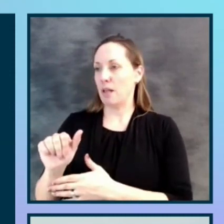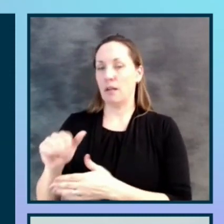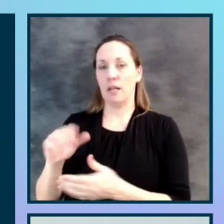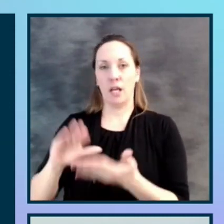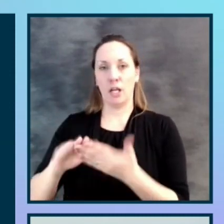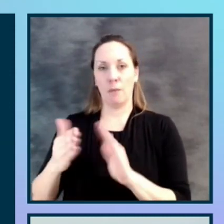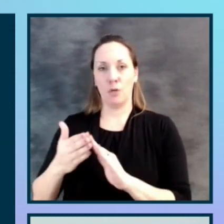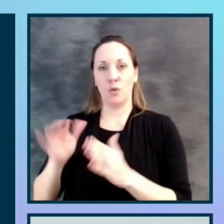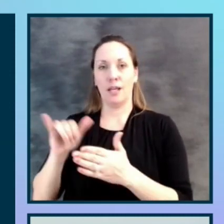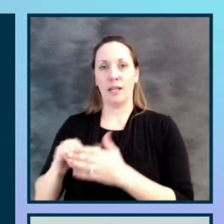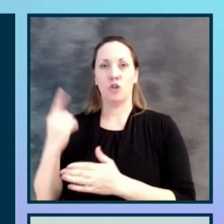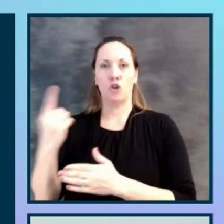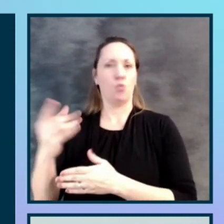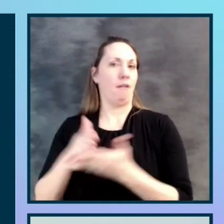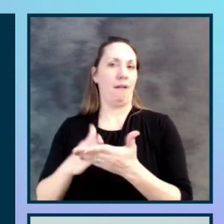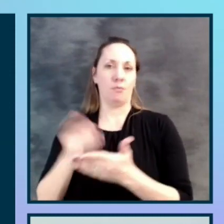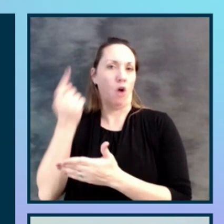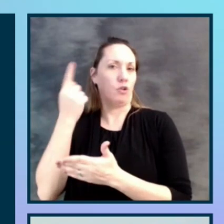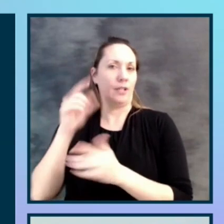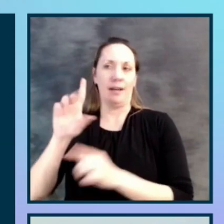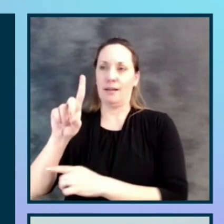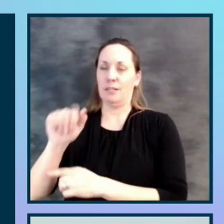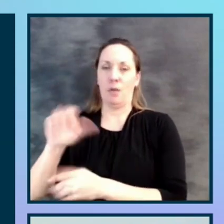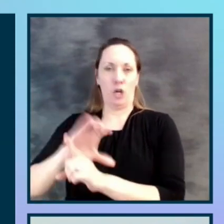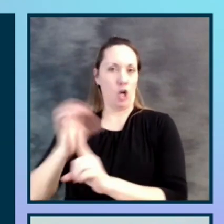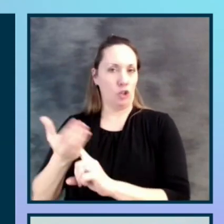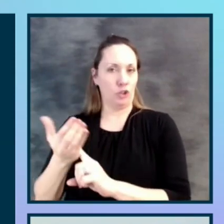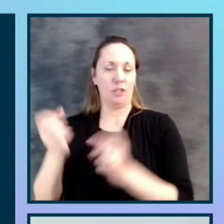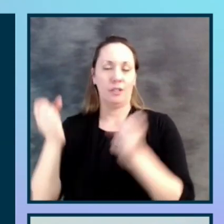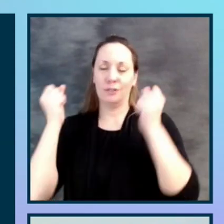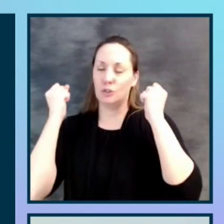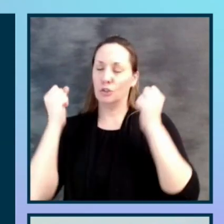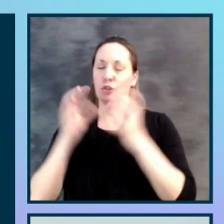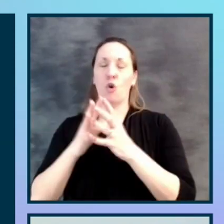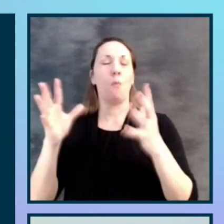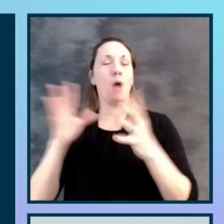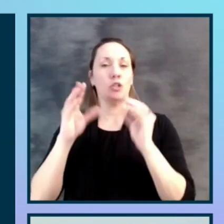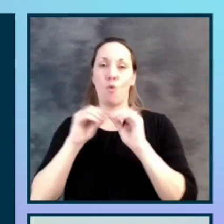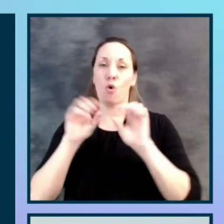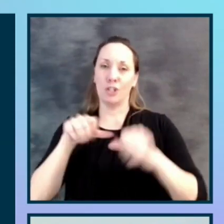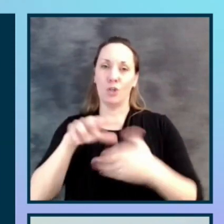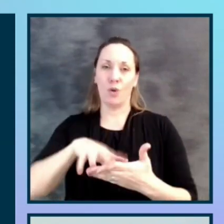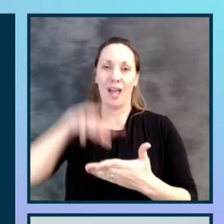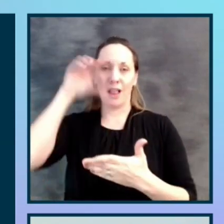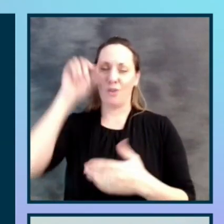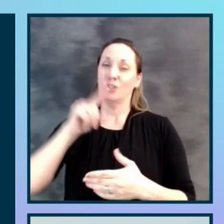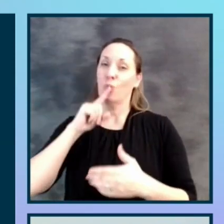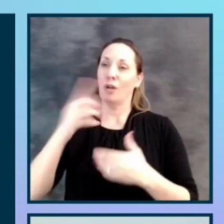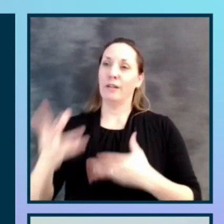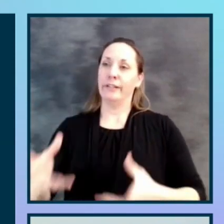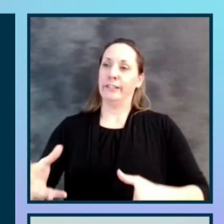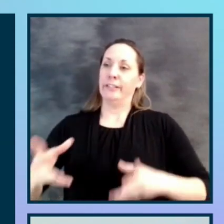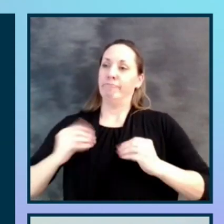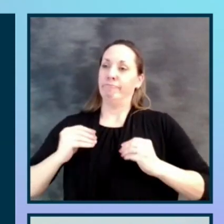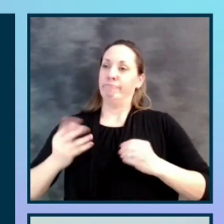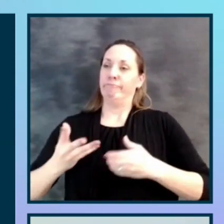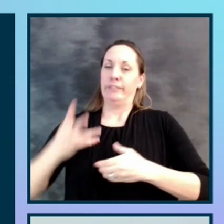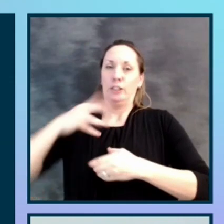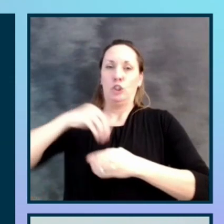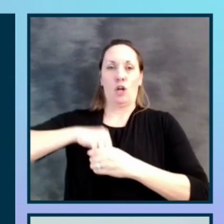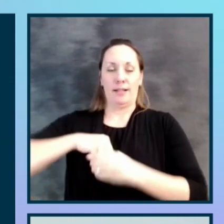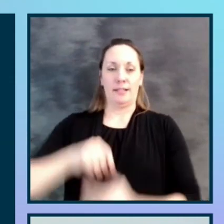aspect of understanding disability culture. And there's so much more that you can learn to really embrace and internalize it.